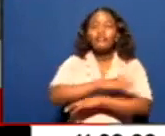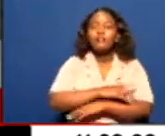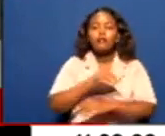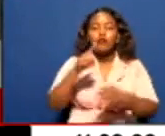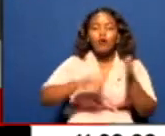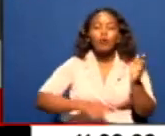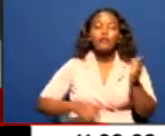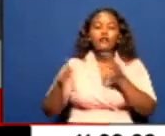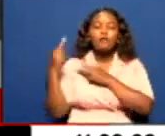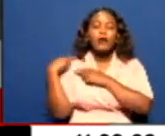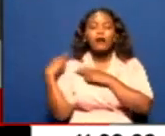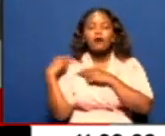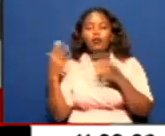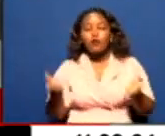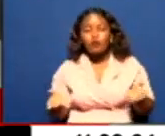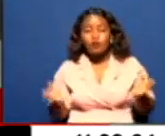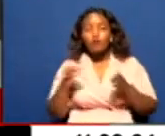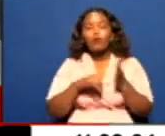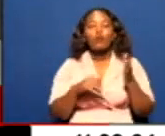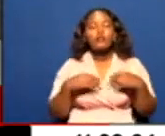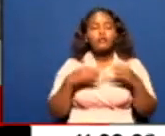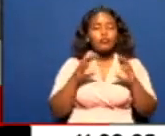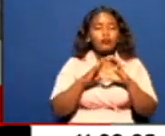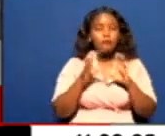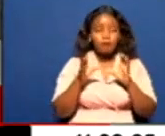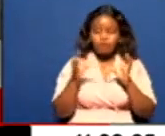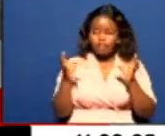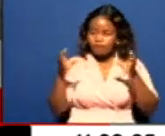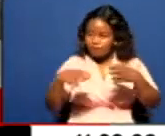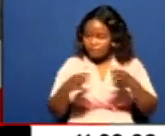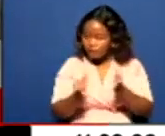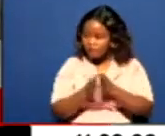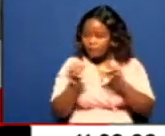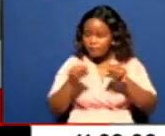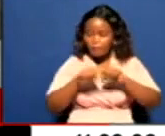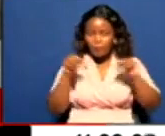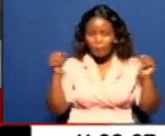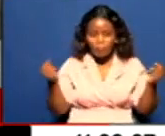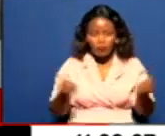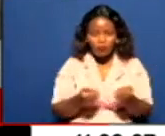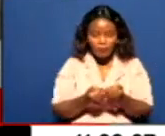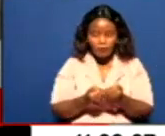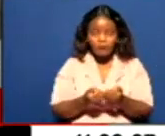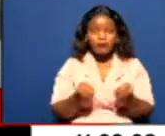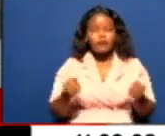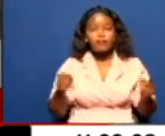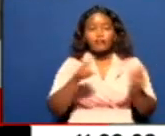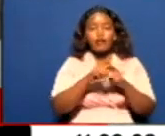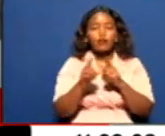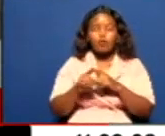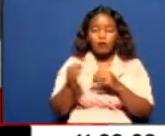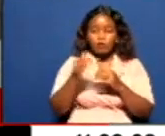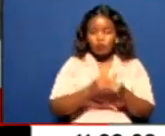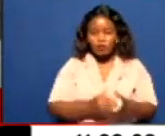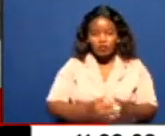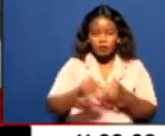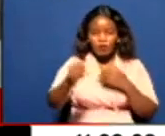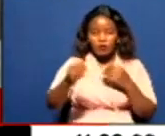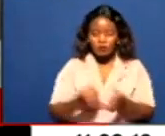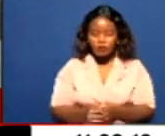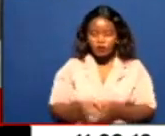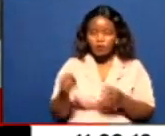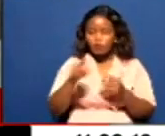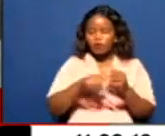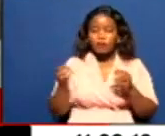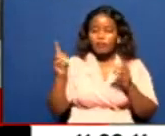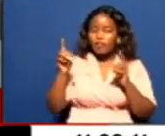neighbor? What is the role of my community, my society? And each of us putting our hands on deck, we'll be able to actually linda nchi yetu ya Kenya. The